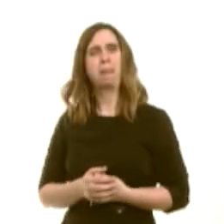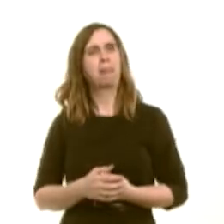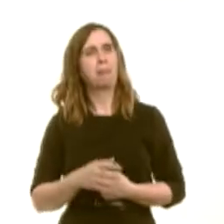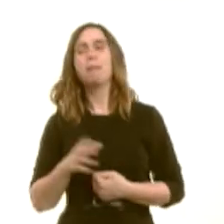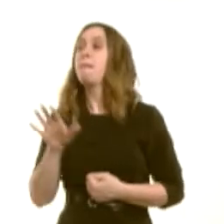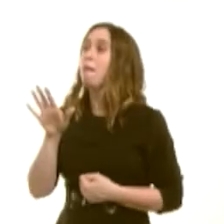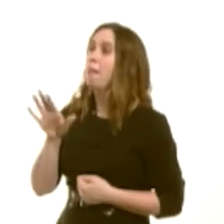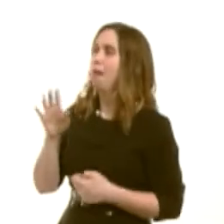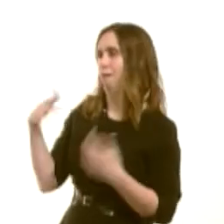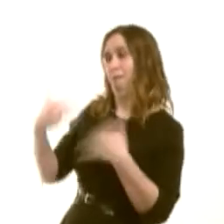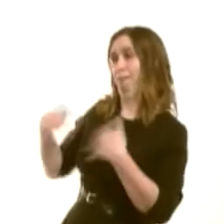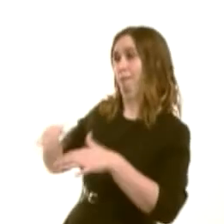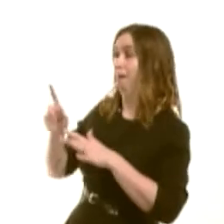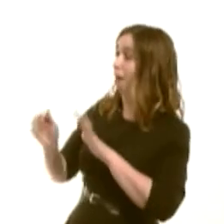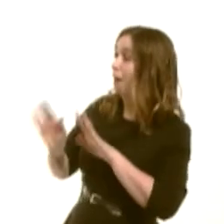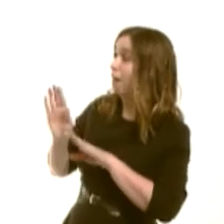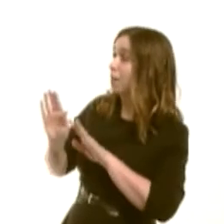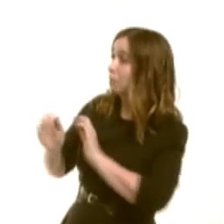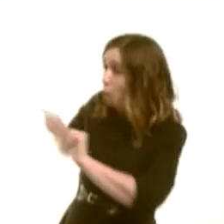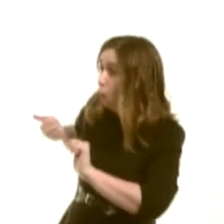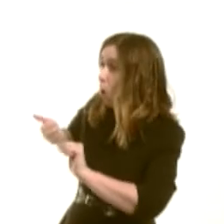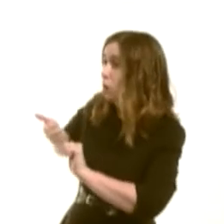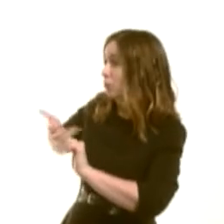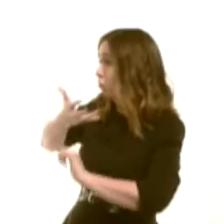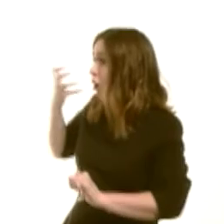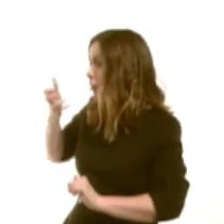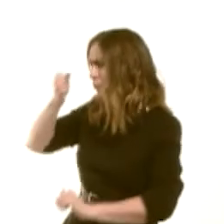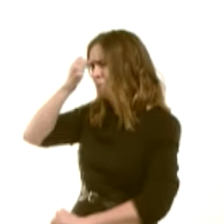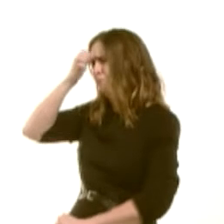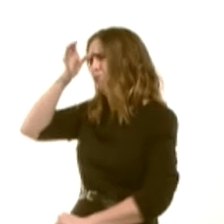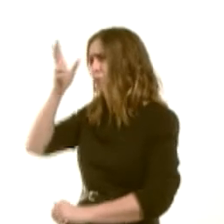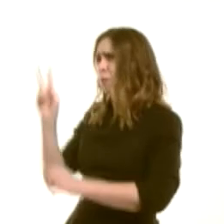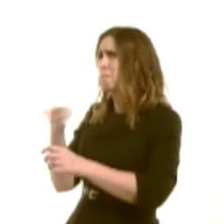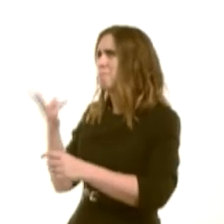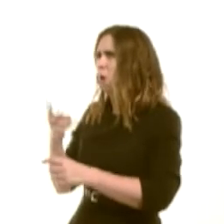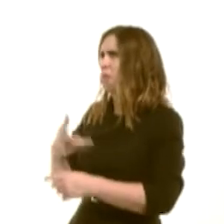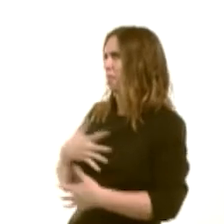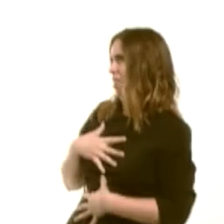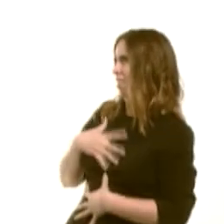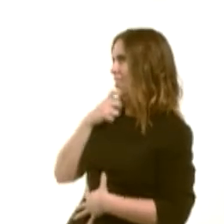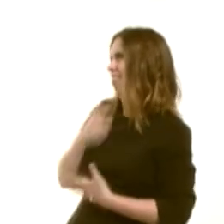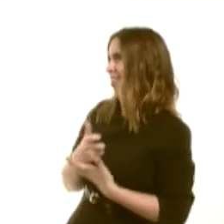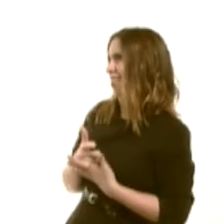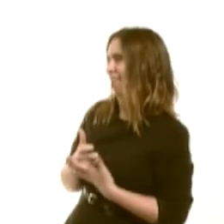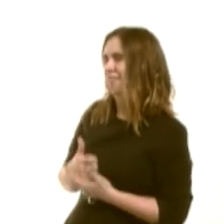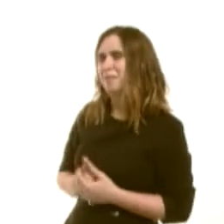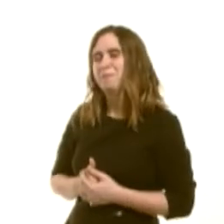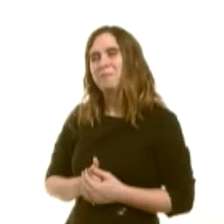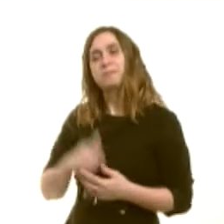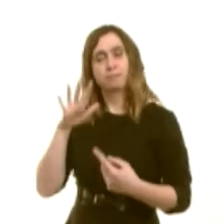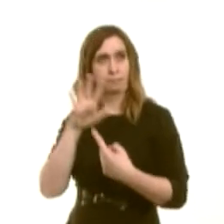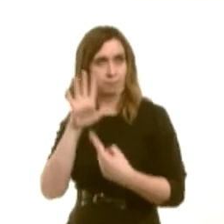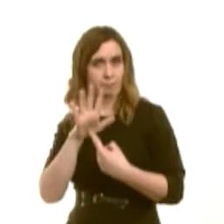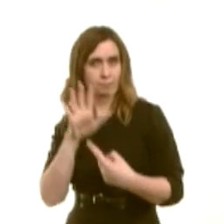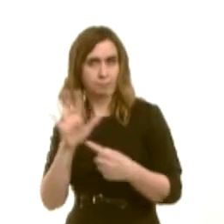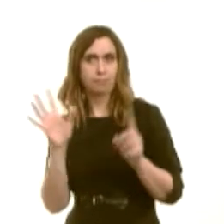those people good at sport and academically good as well. I mean, the sort of people who we all do in school. The important point is this.